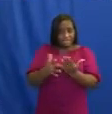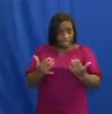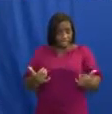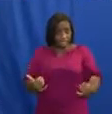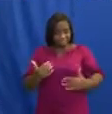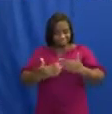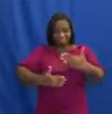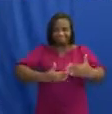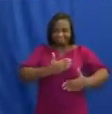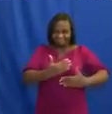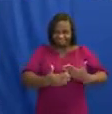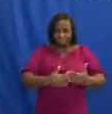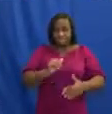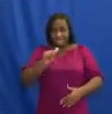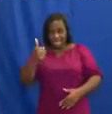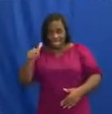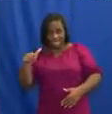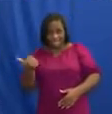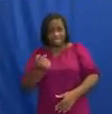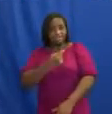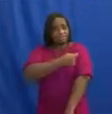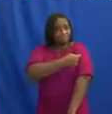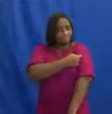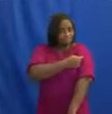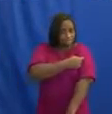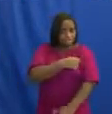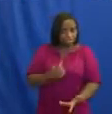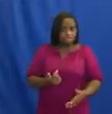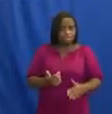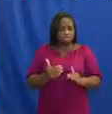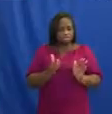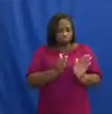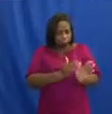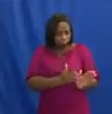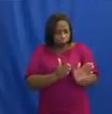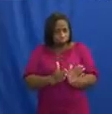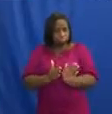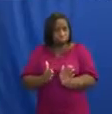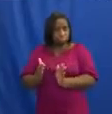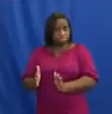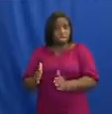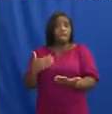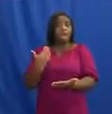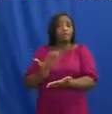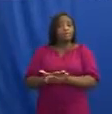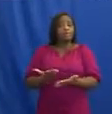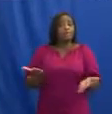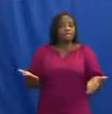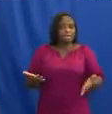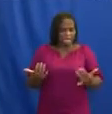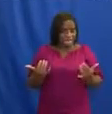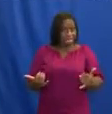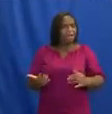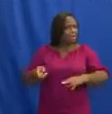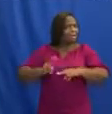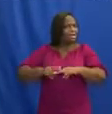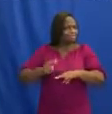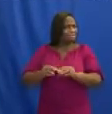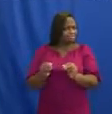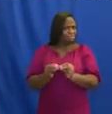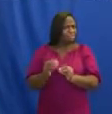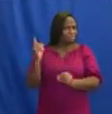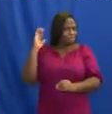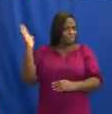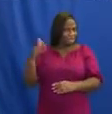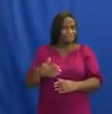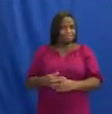currently ongoing for the other vaccines, the range of vaccines available to us will increase.